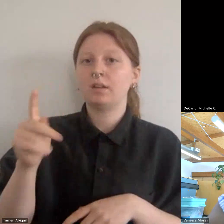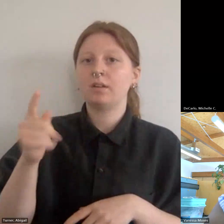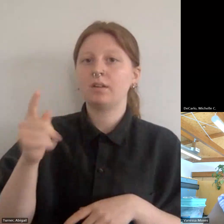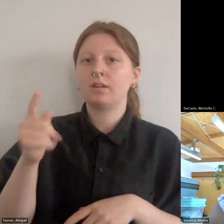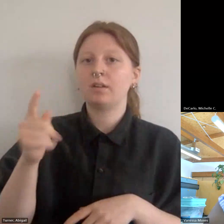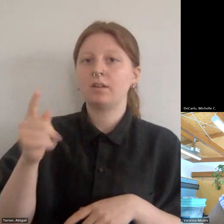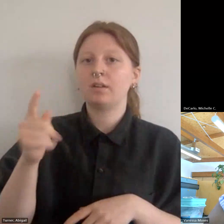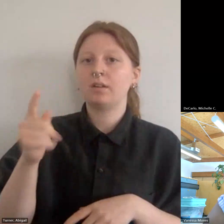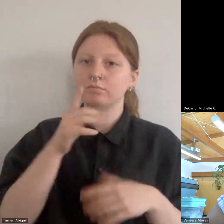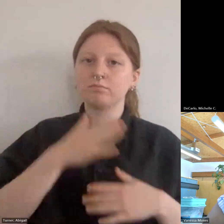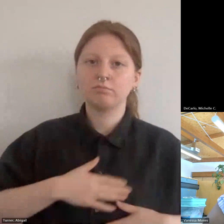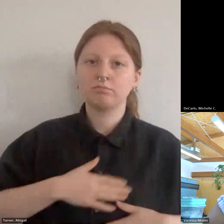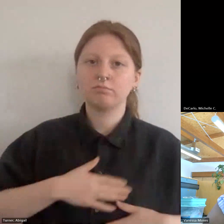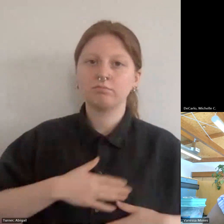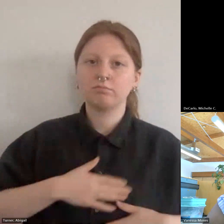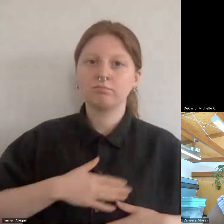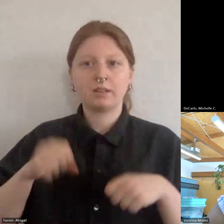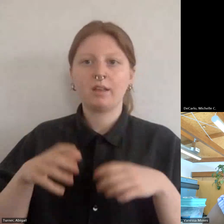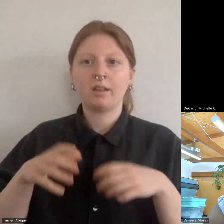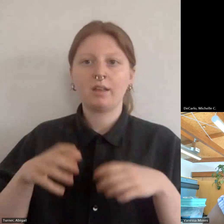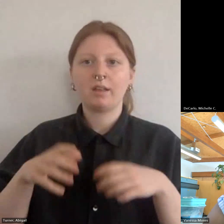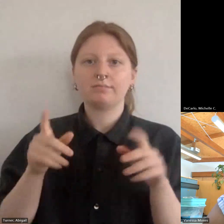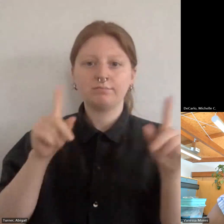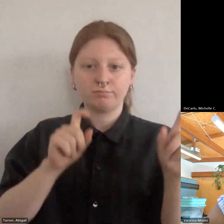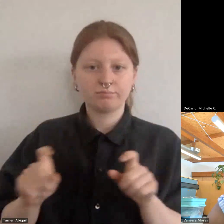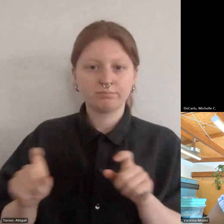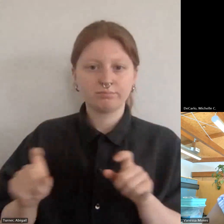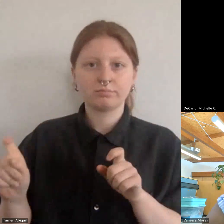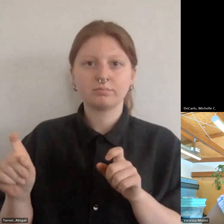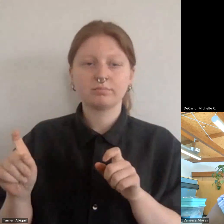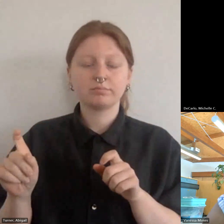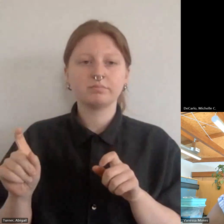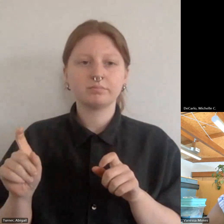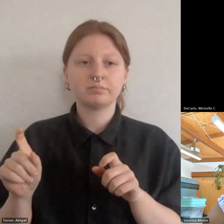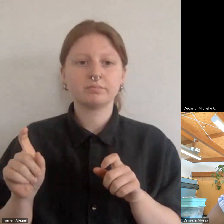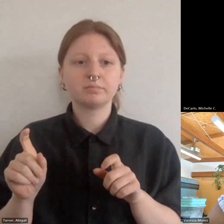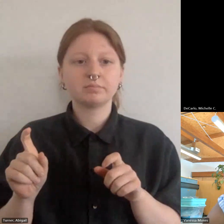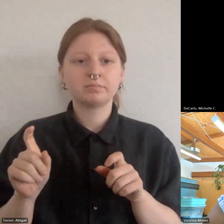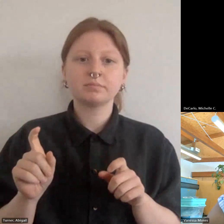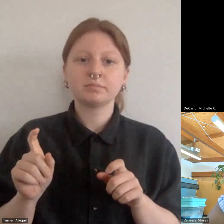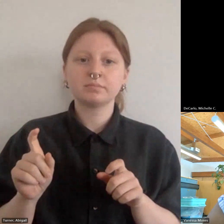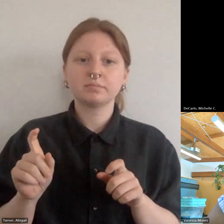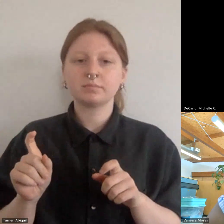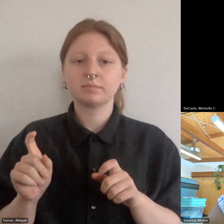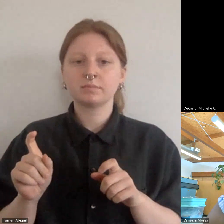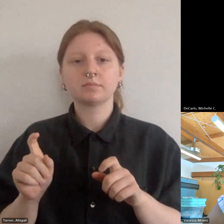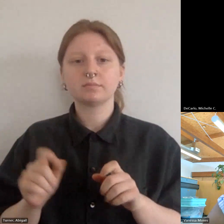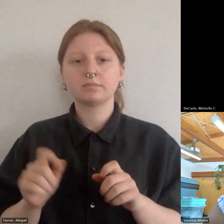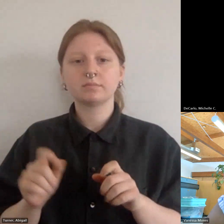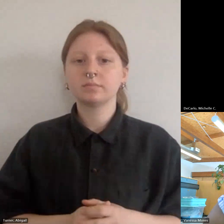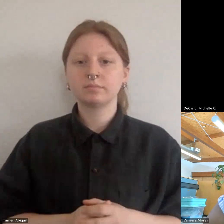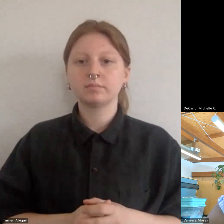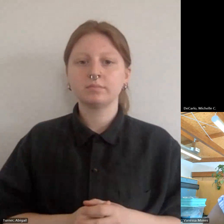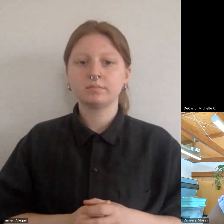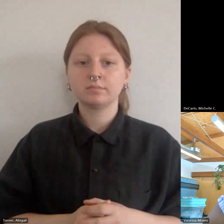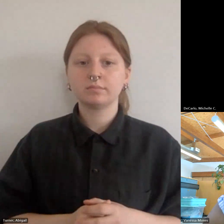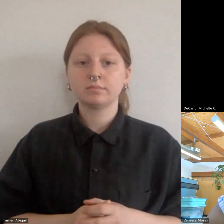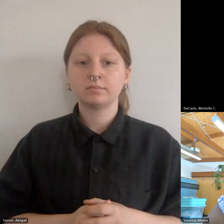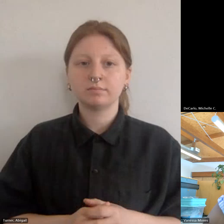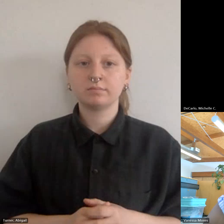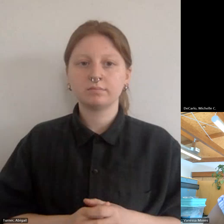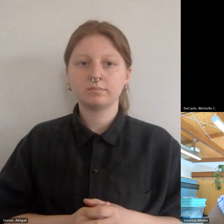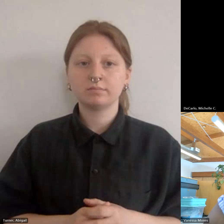if everyone would take their time to fill out this survey link